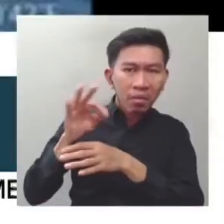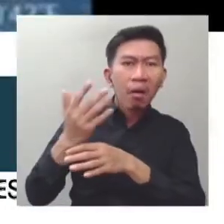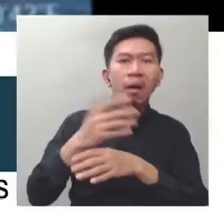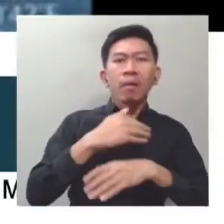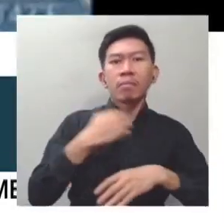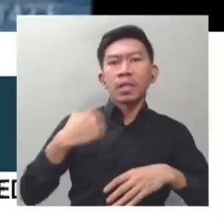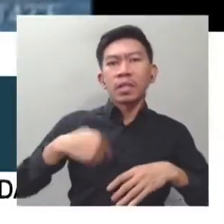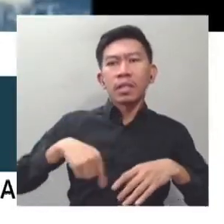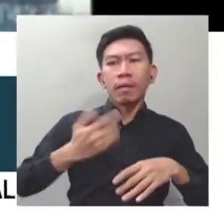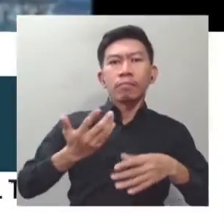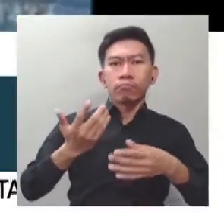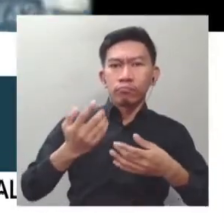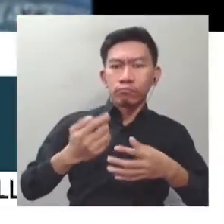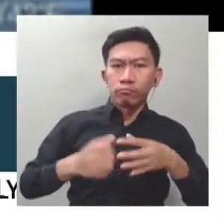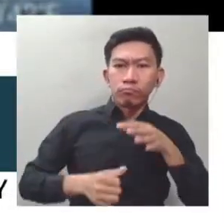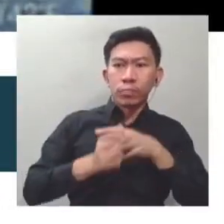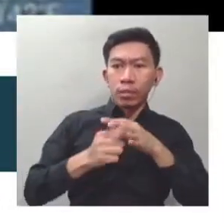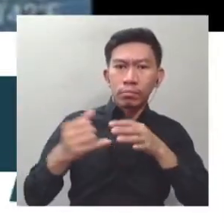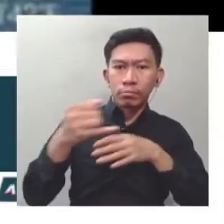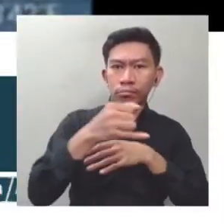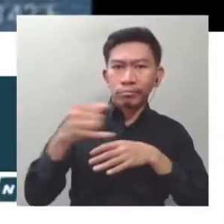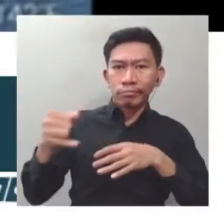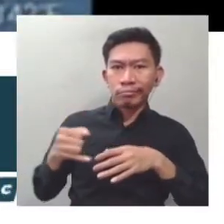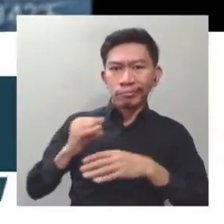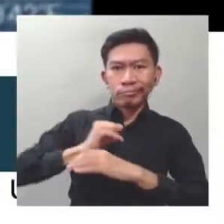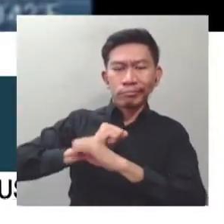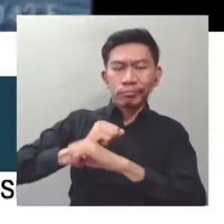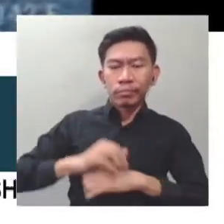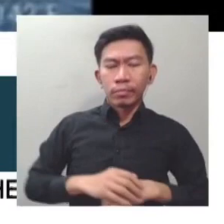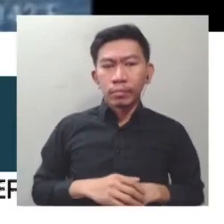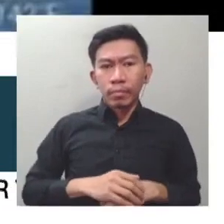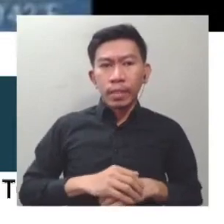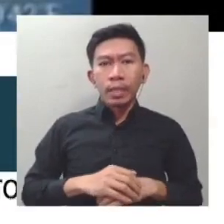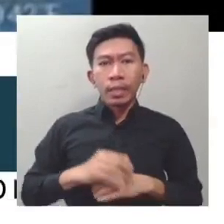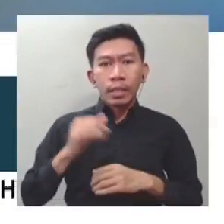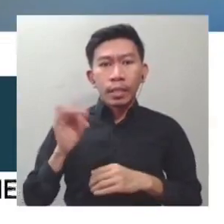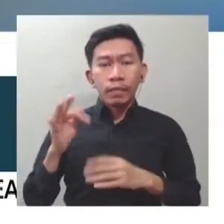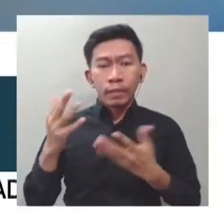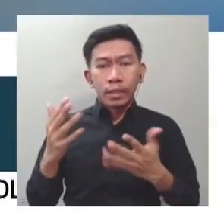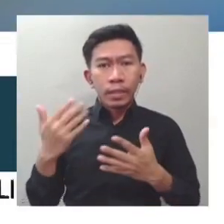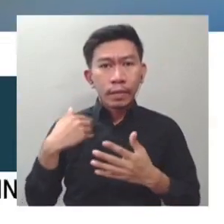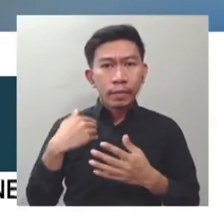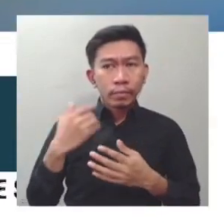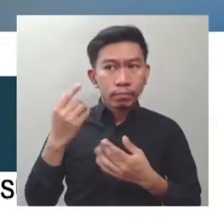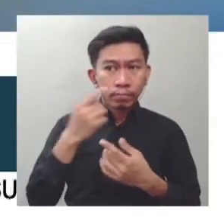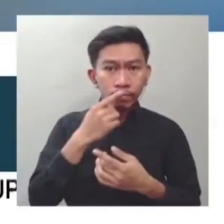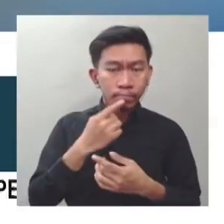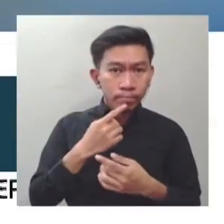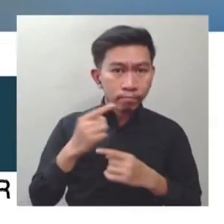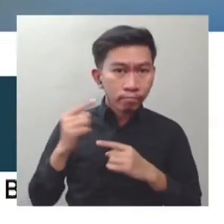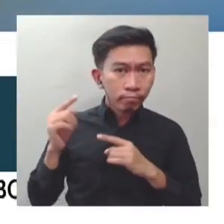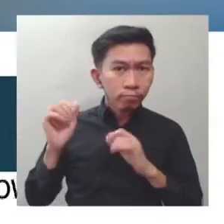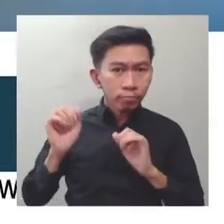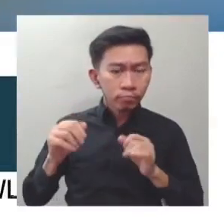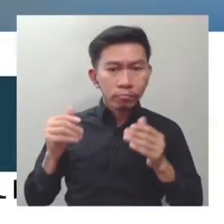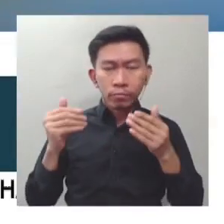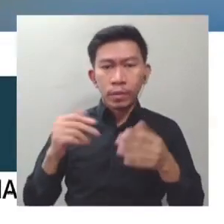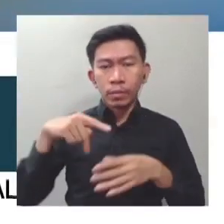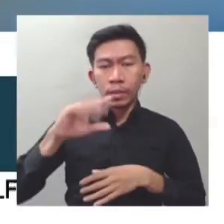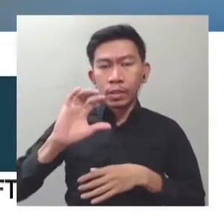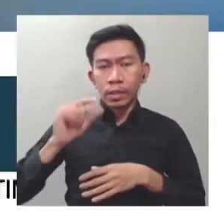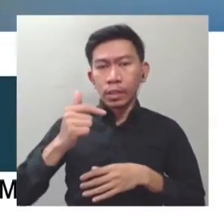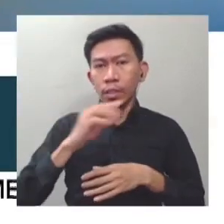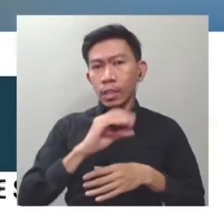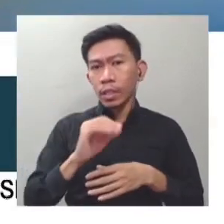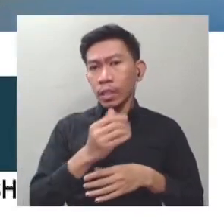Kung meron na tayong guidance from the NTFWPS and from the President as our Commander-in-Chief, the Philippine Coast Guard, the Bureau of Fisheries